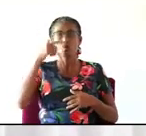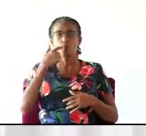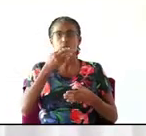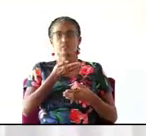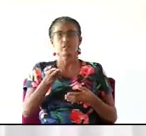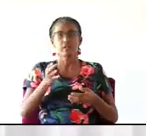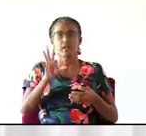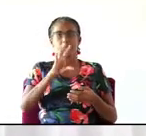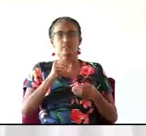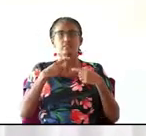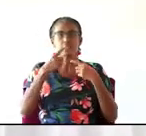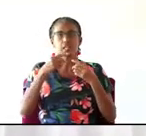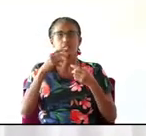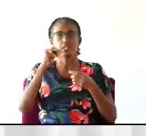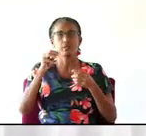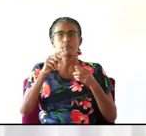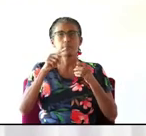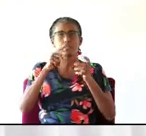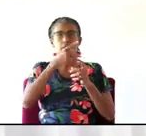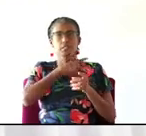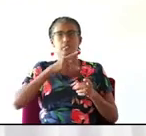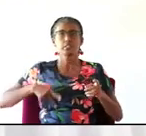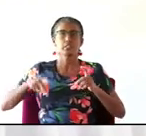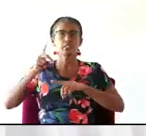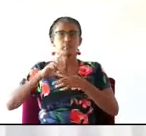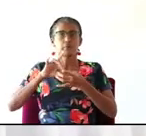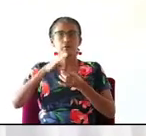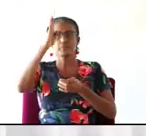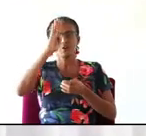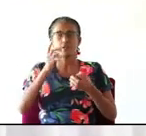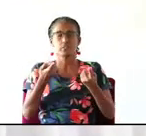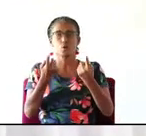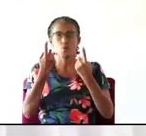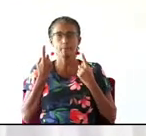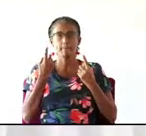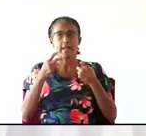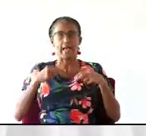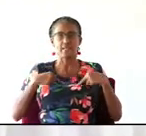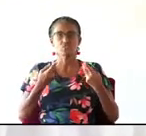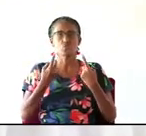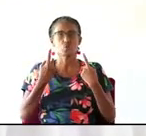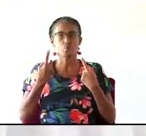Heal the sick who are there, and tell them the kingdom of God has come near you.